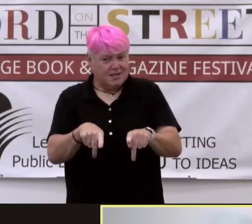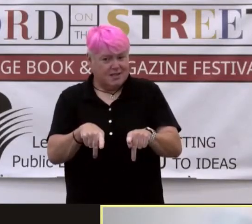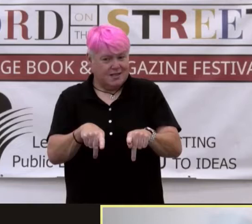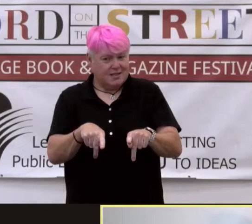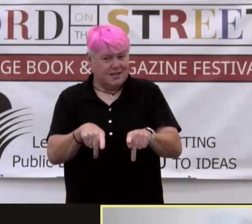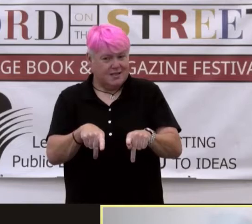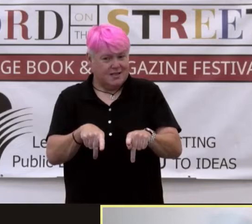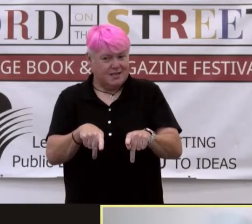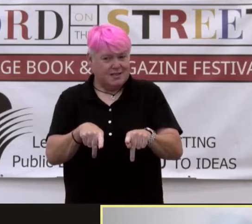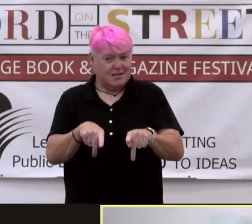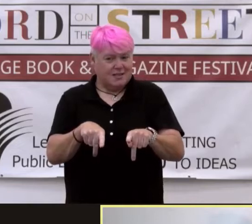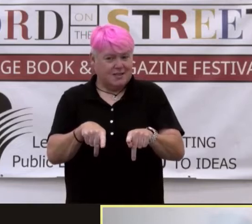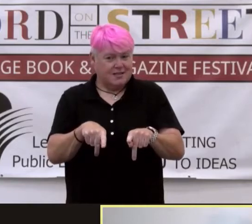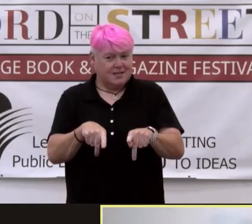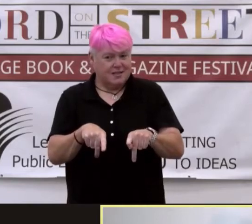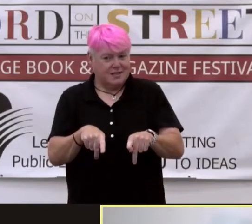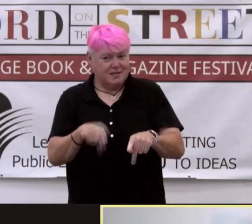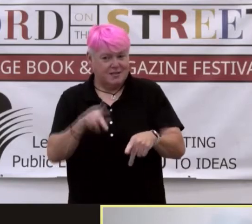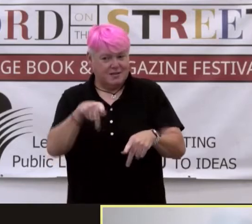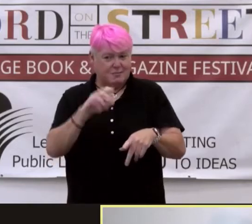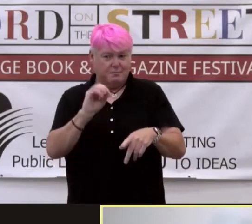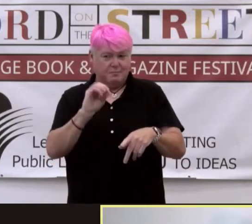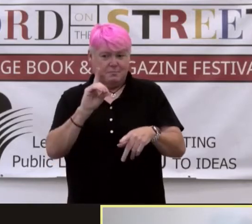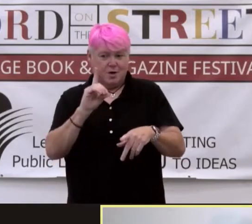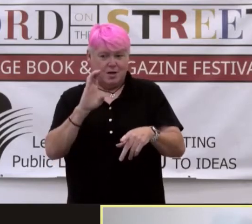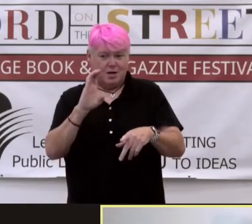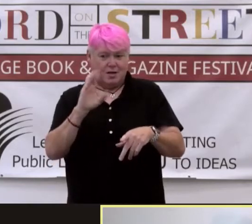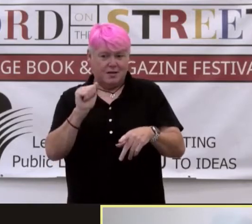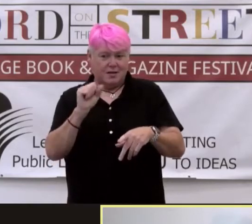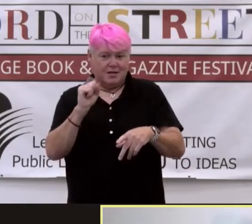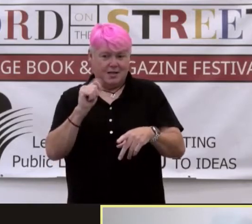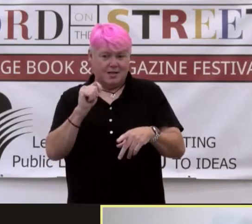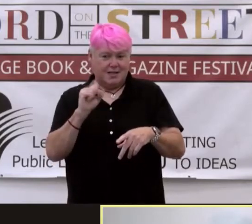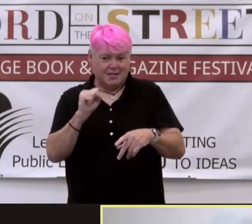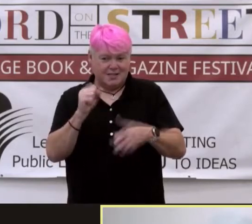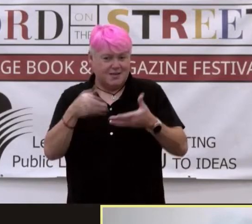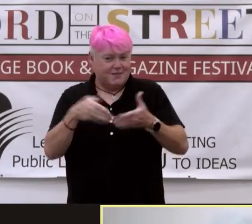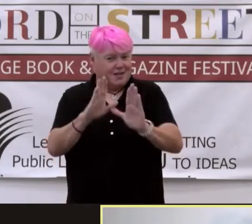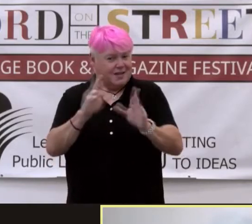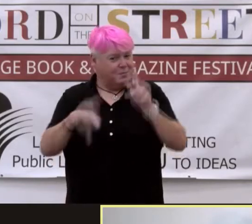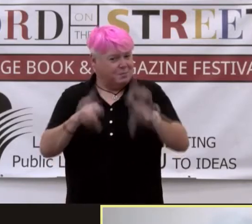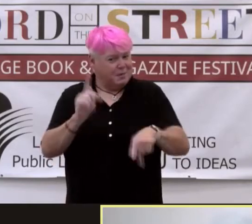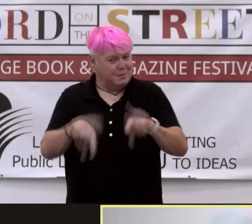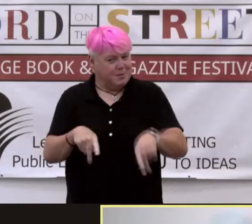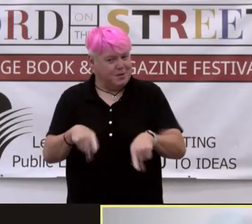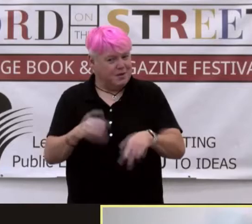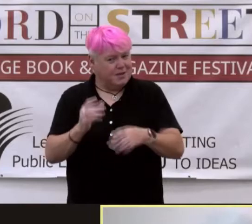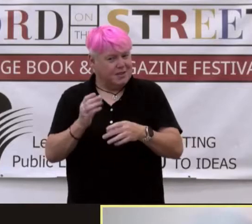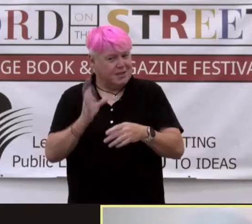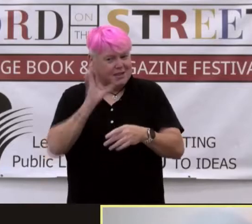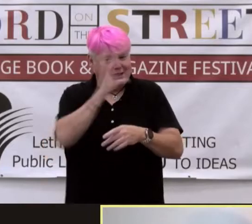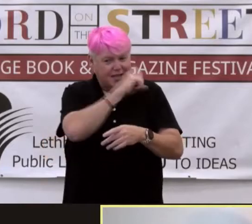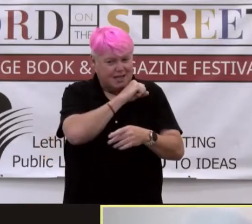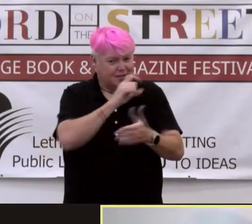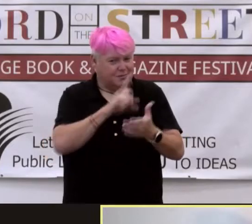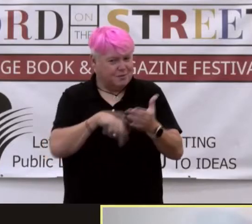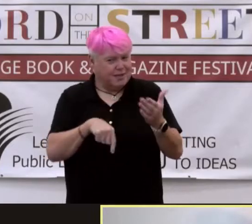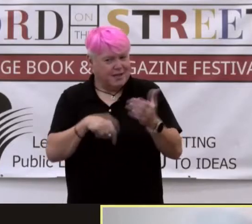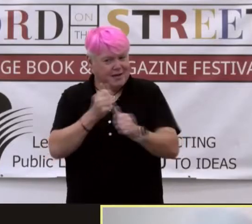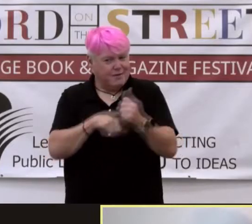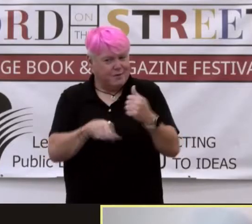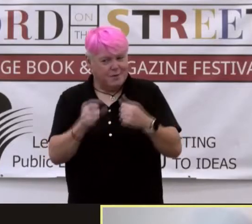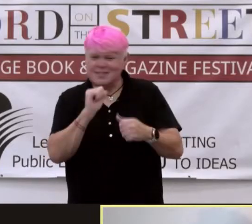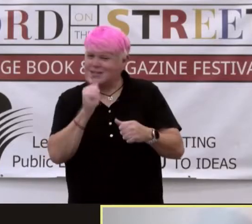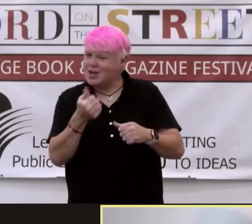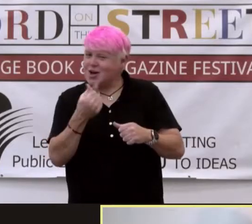there. So with the podcast, you like have to remove that and let people kind of guess what everyone's not saying, and